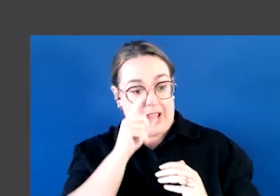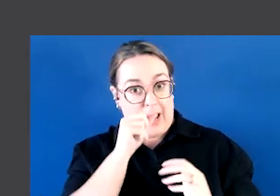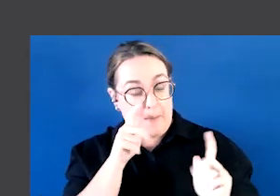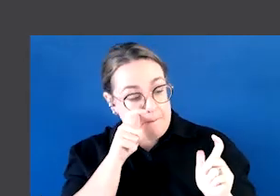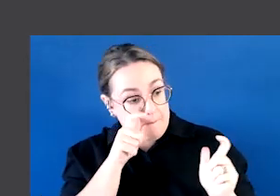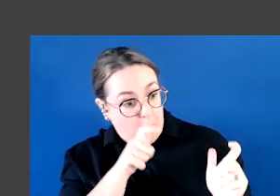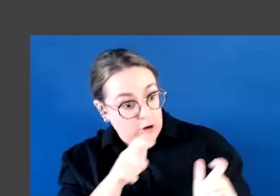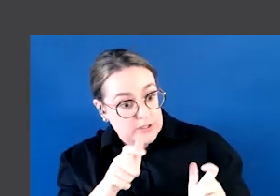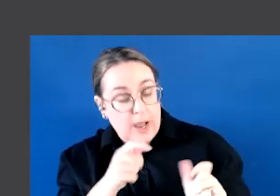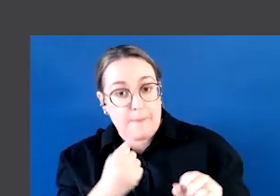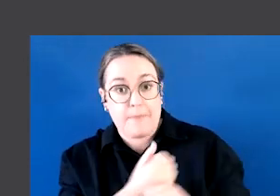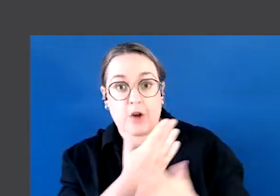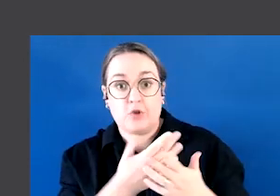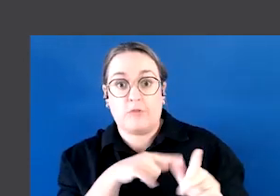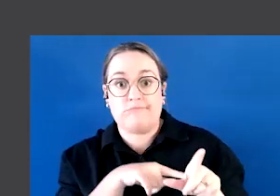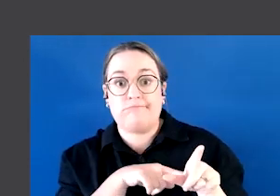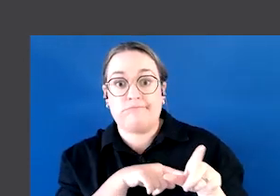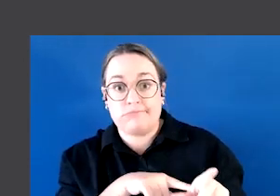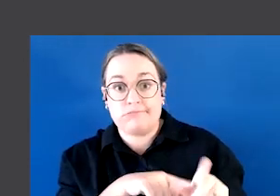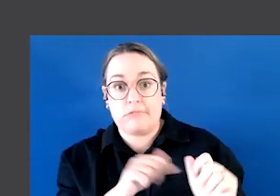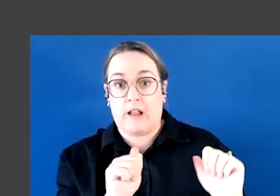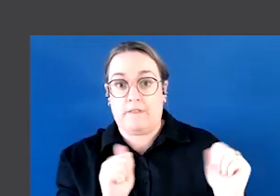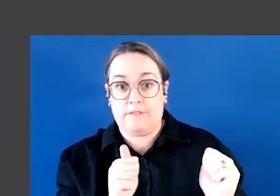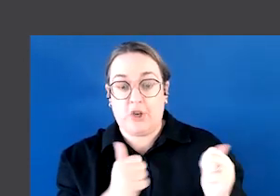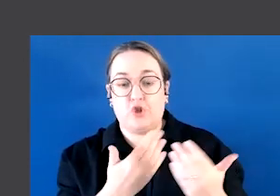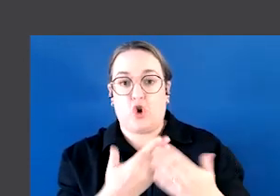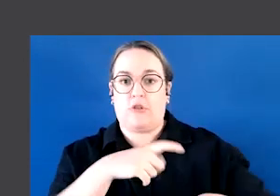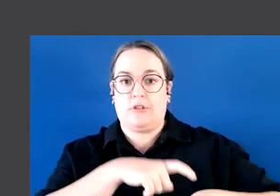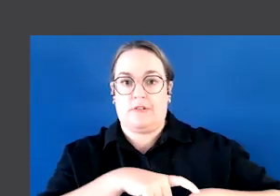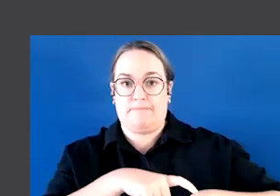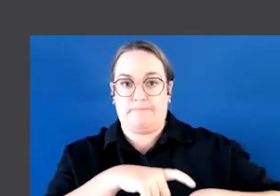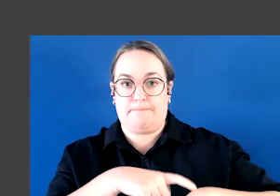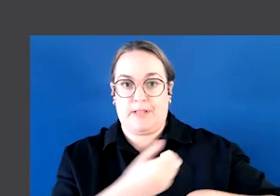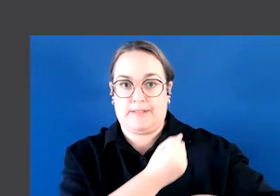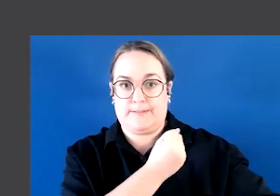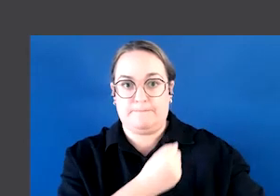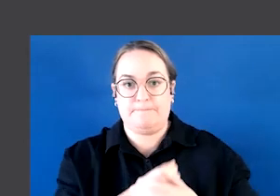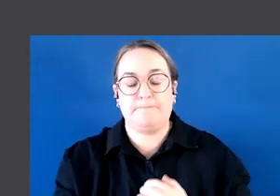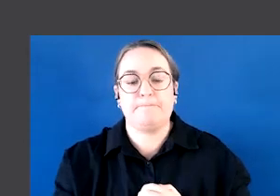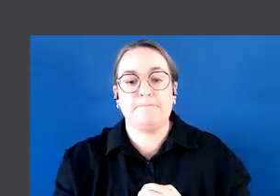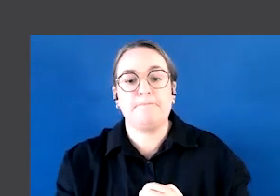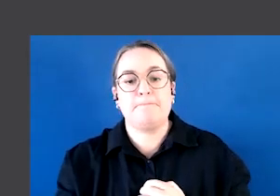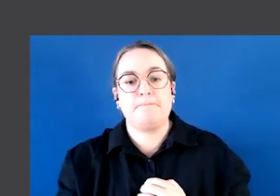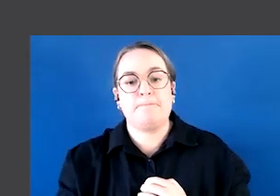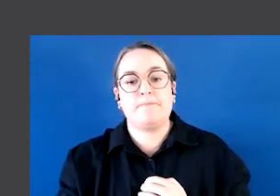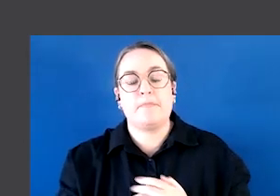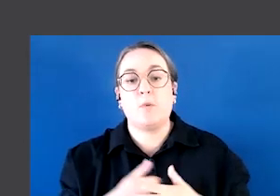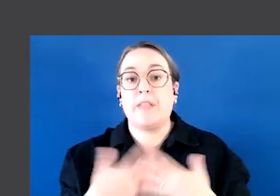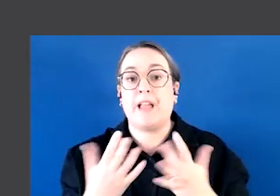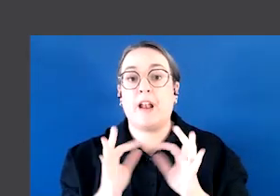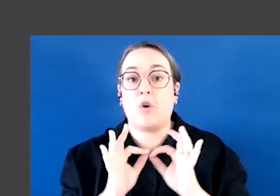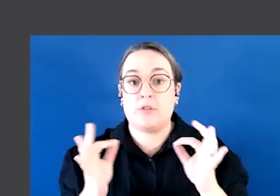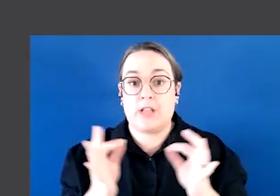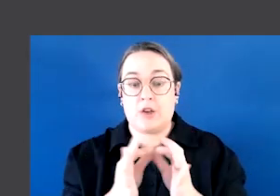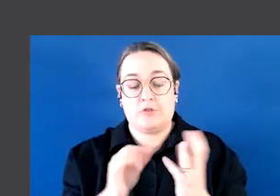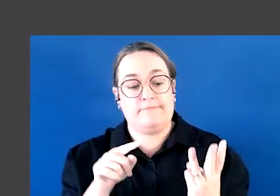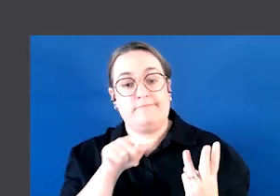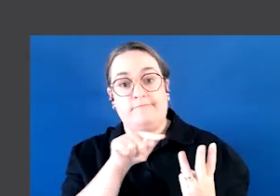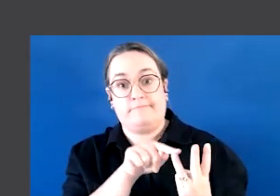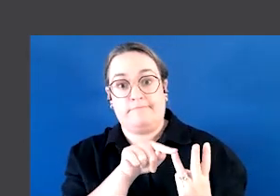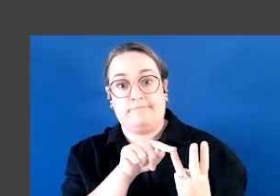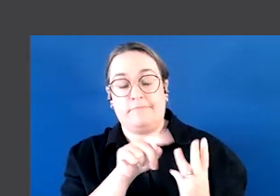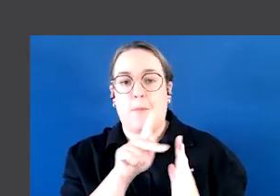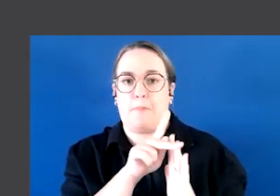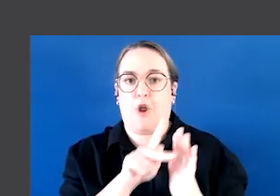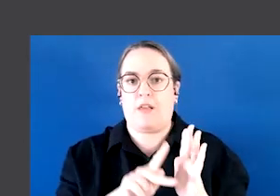have a strong emphasis on monitoring compliance with the training and ensuring that staff have completed the training on a timely basis. Within